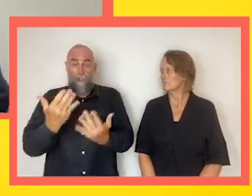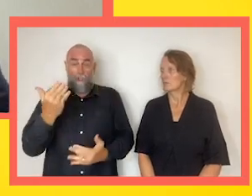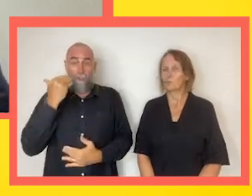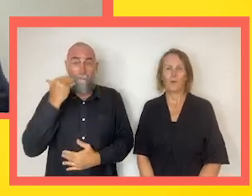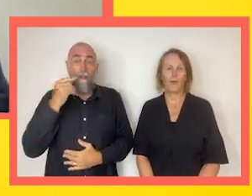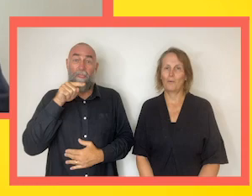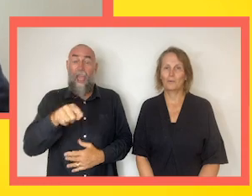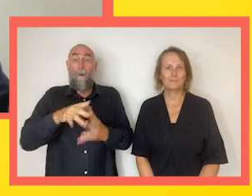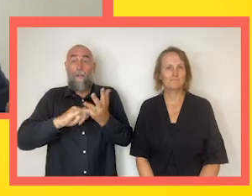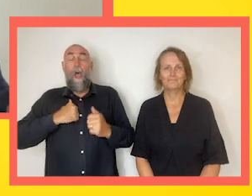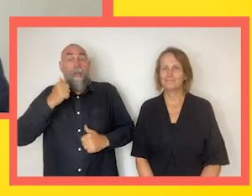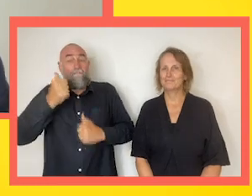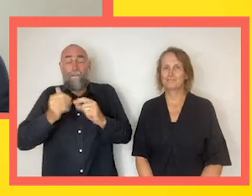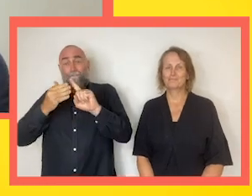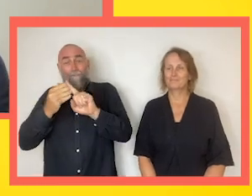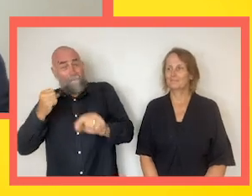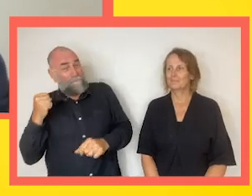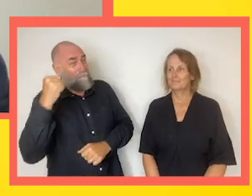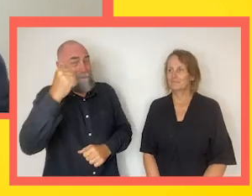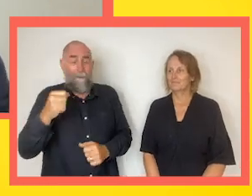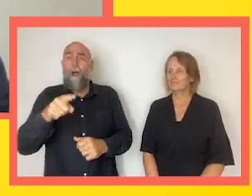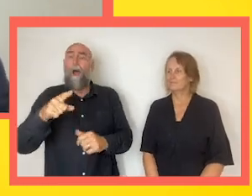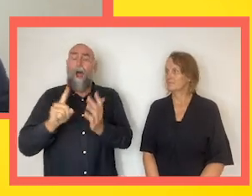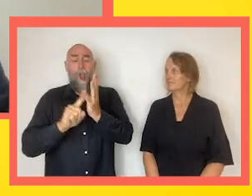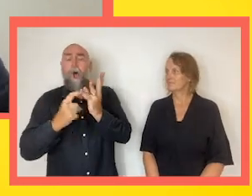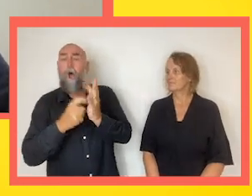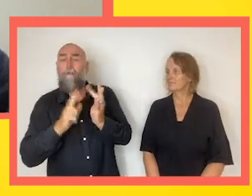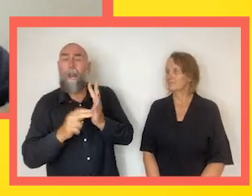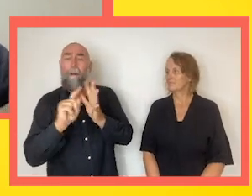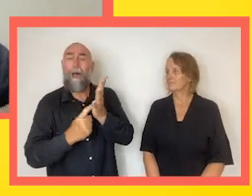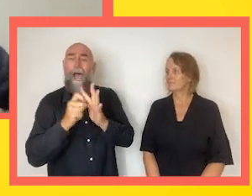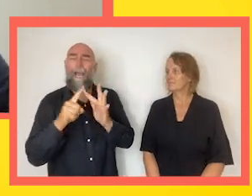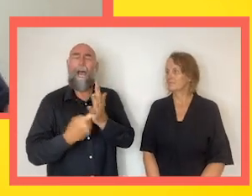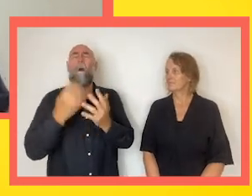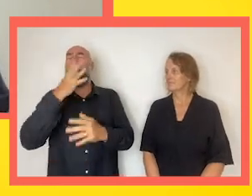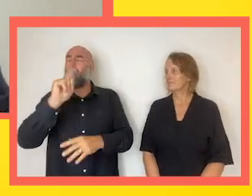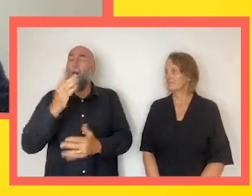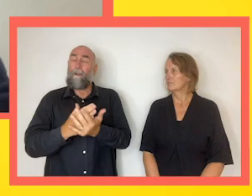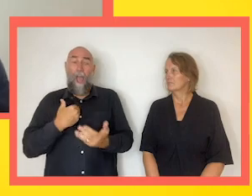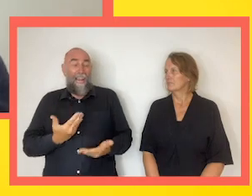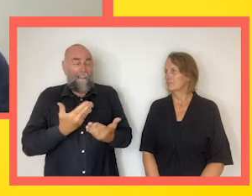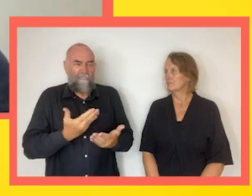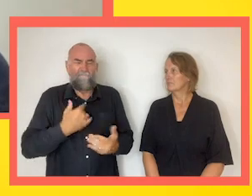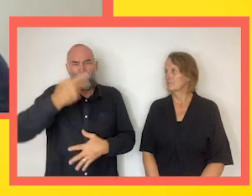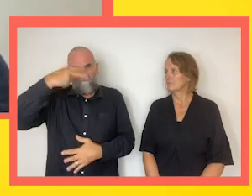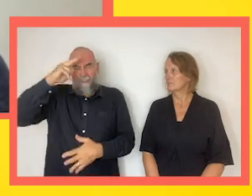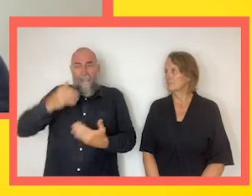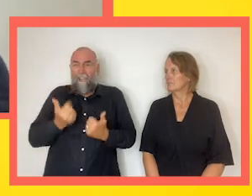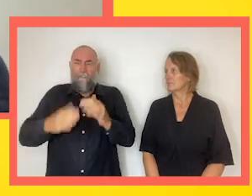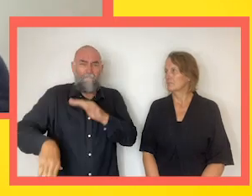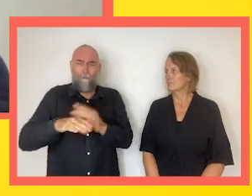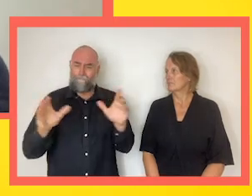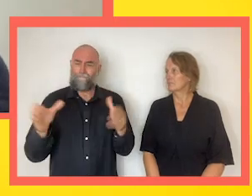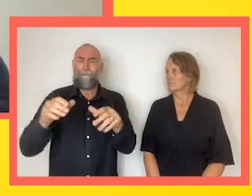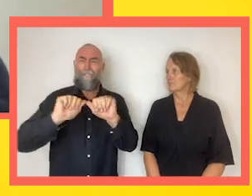give my You Little Ripper moment, obviously, to Lauren You Little Ripper Parker, but I think it's got to go to the entire team. What a result. The start